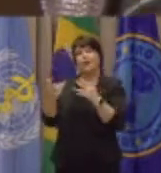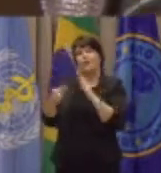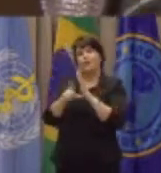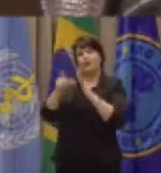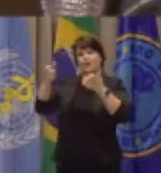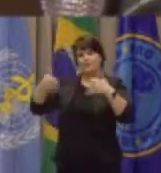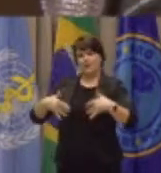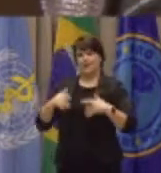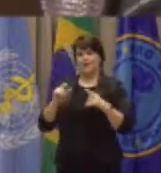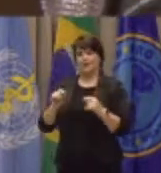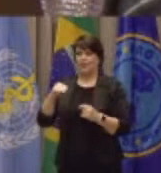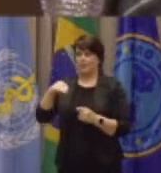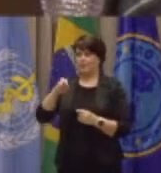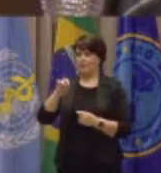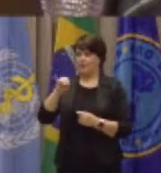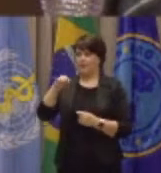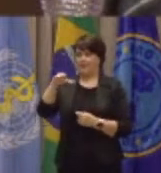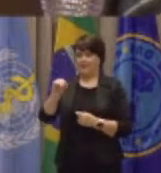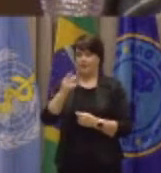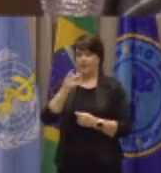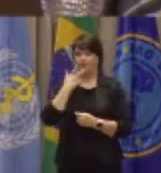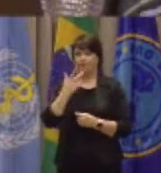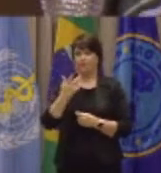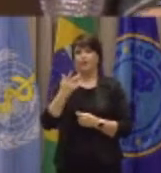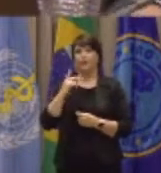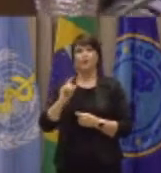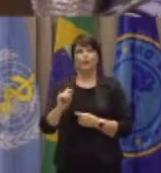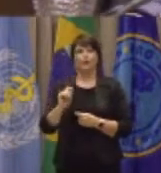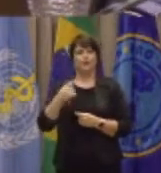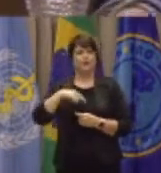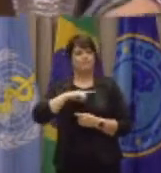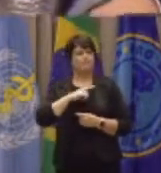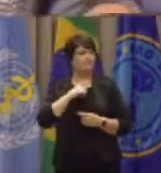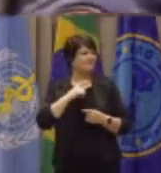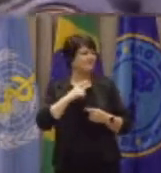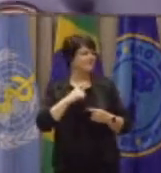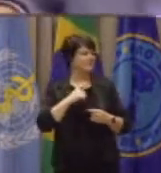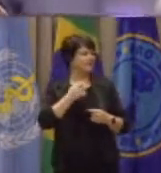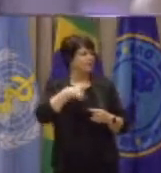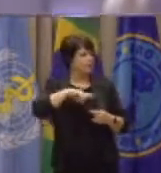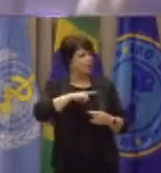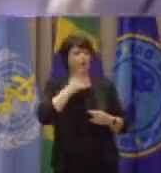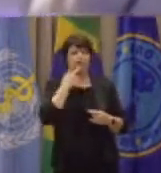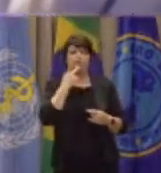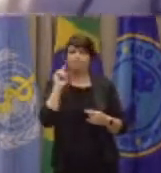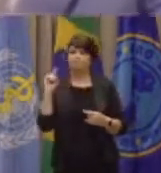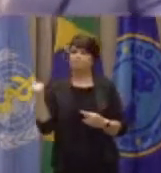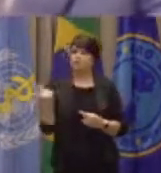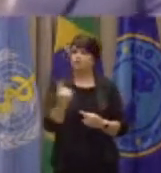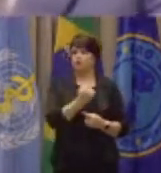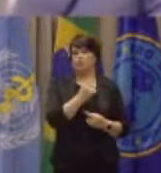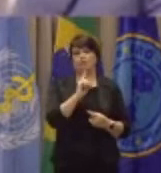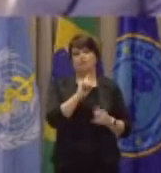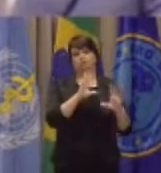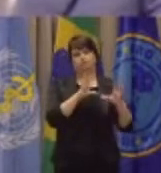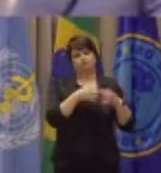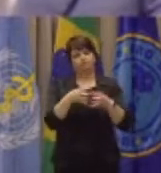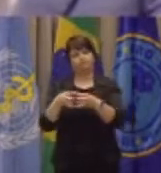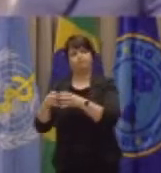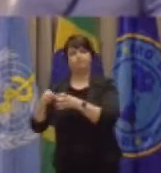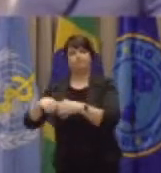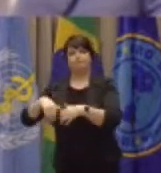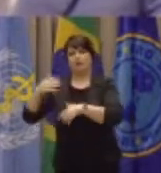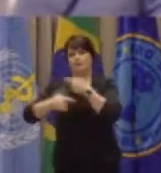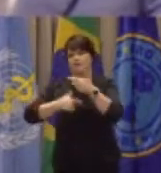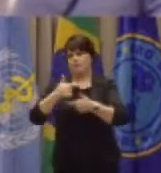I think, as Mariana said, we have to have less boutique studies,